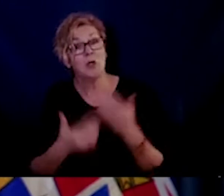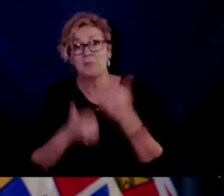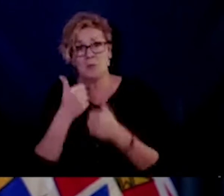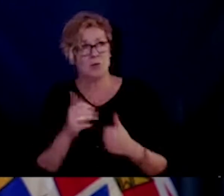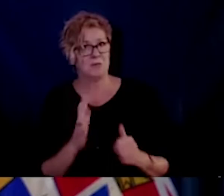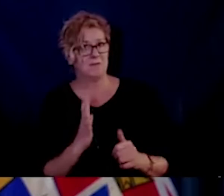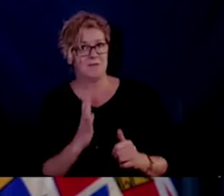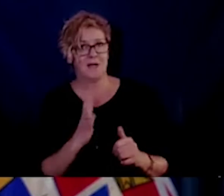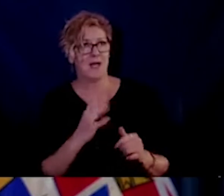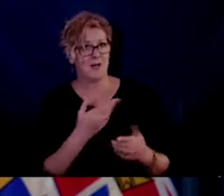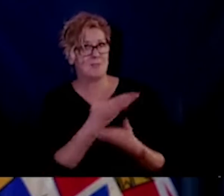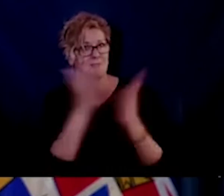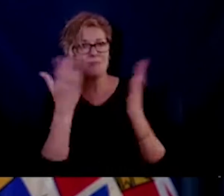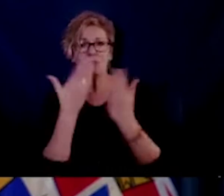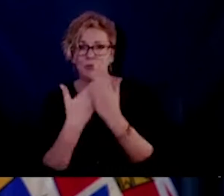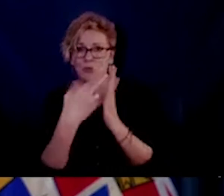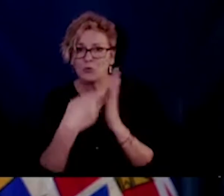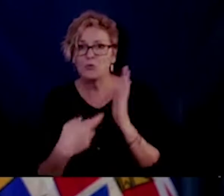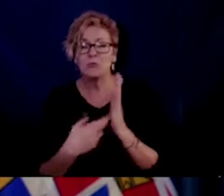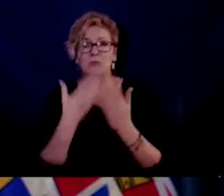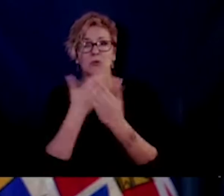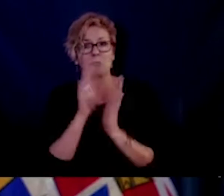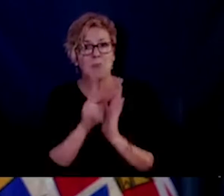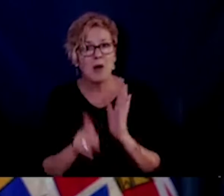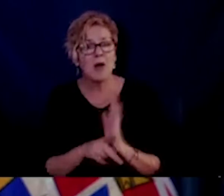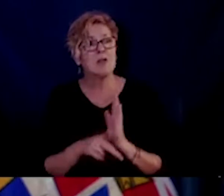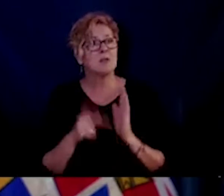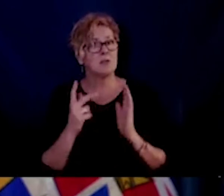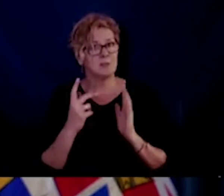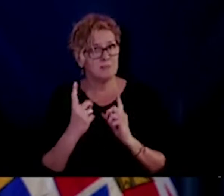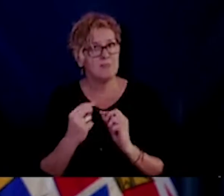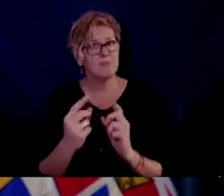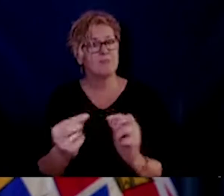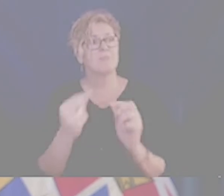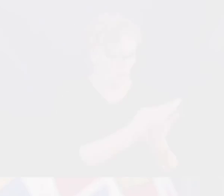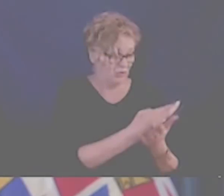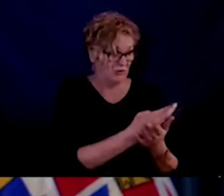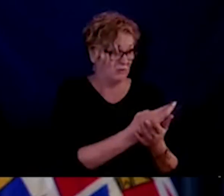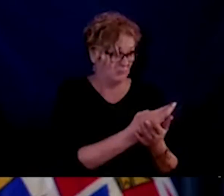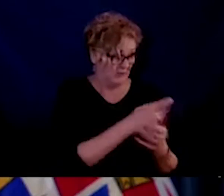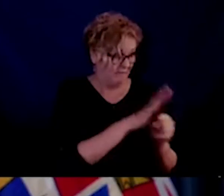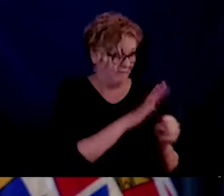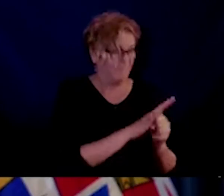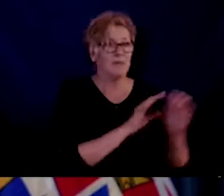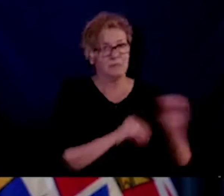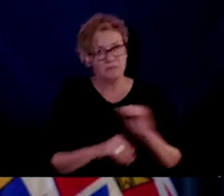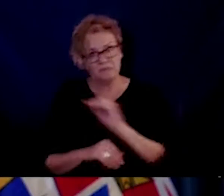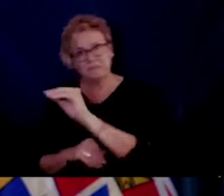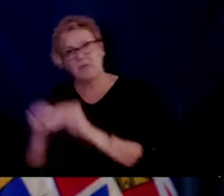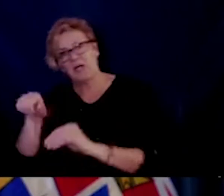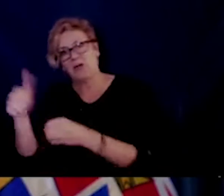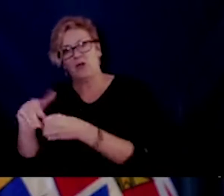looking at is adjusting and titrating to those places where we're seeing transmission happening. Keith Balger, Global News.